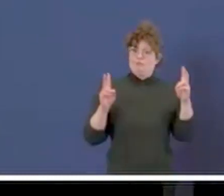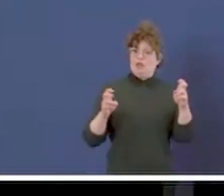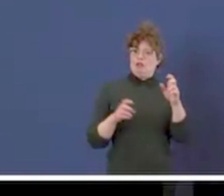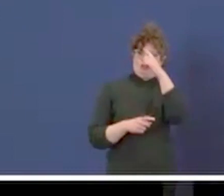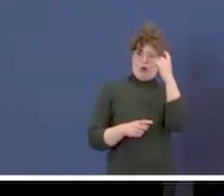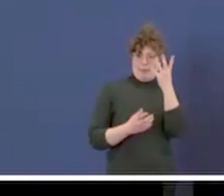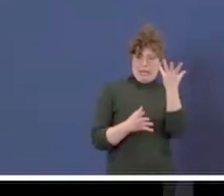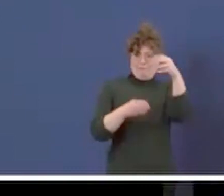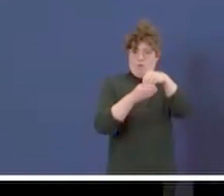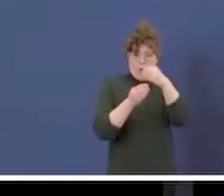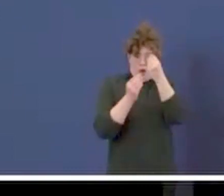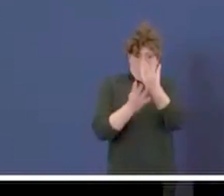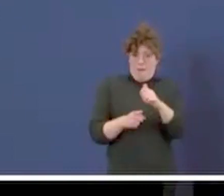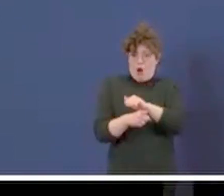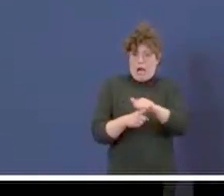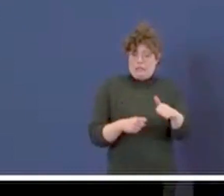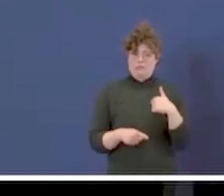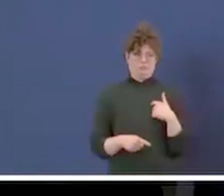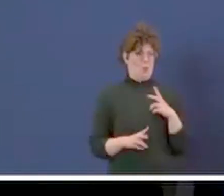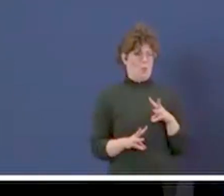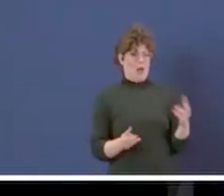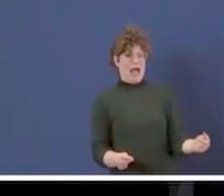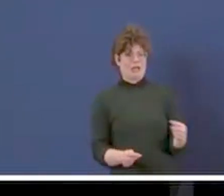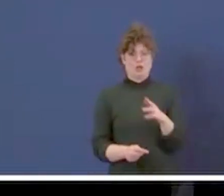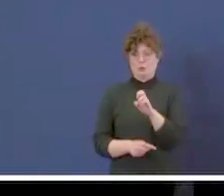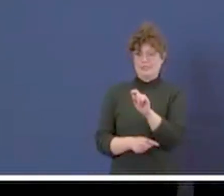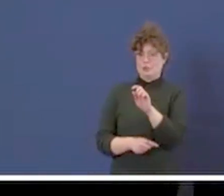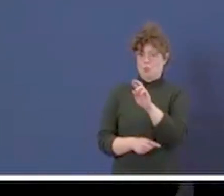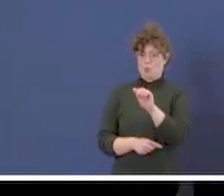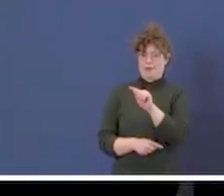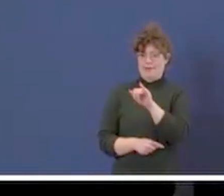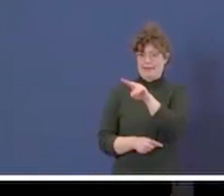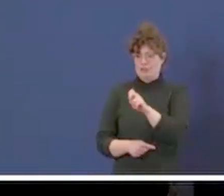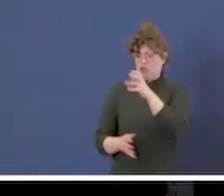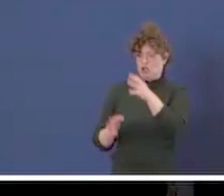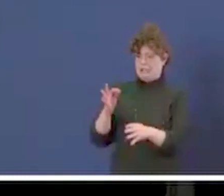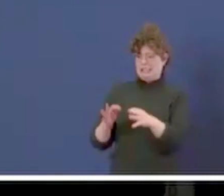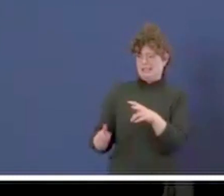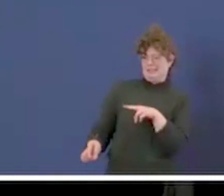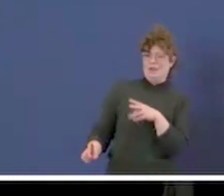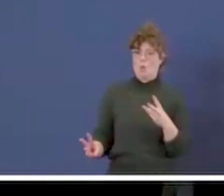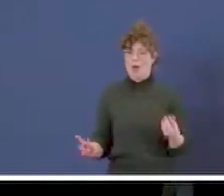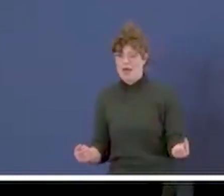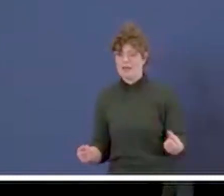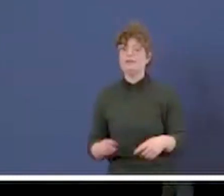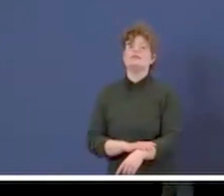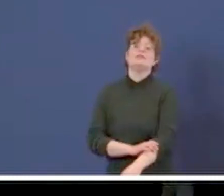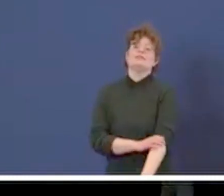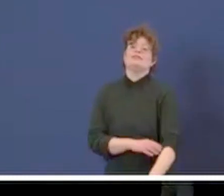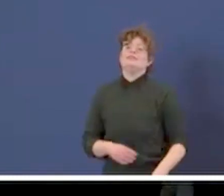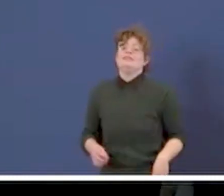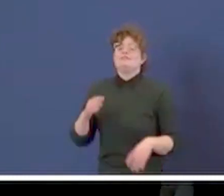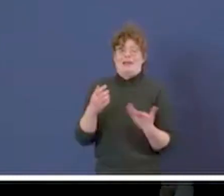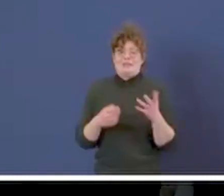practices, what restorative justice, like that wasn't even a thing then.